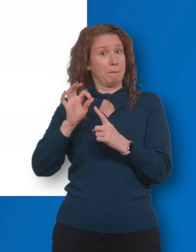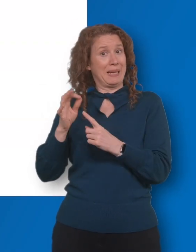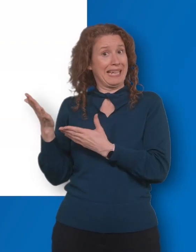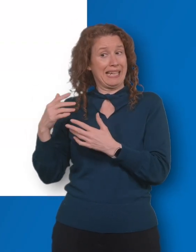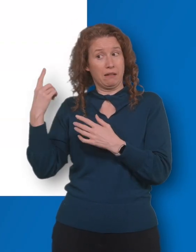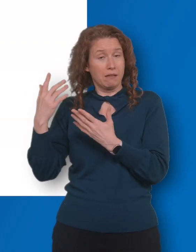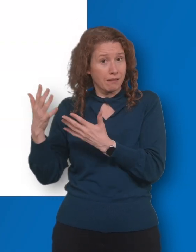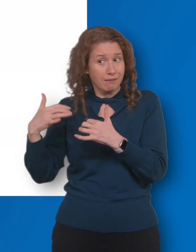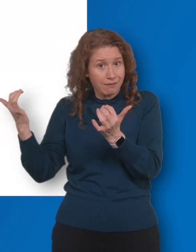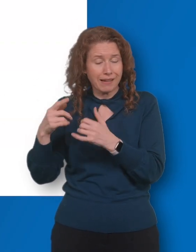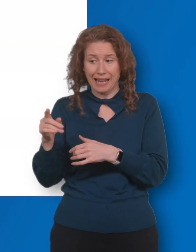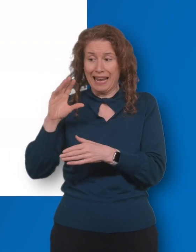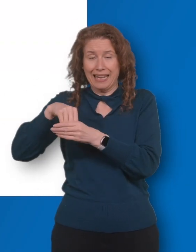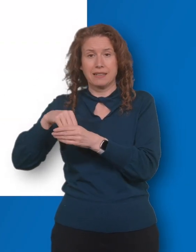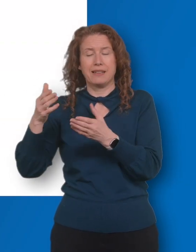sits on the